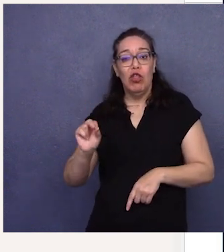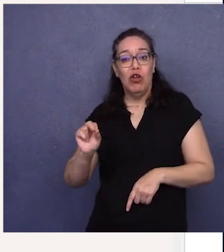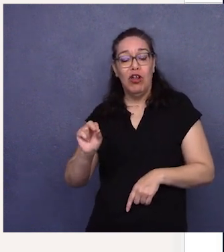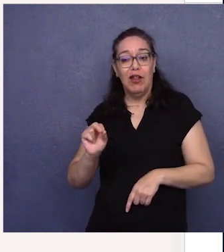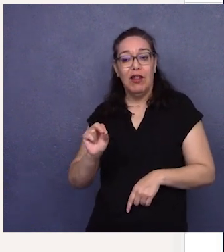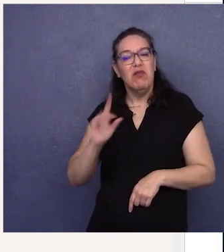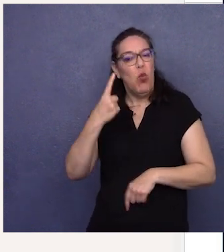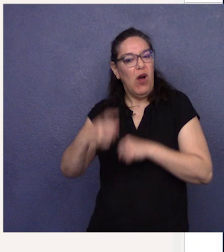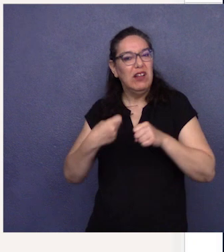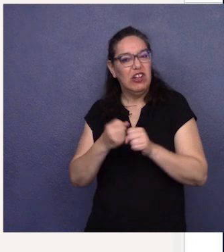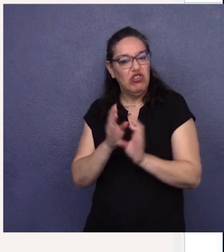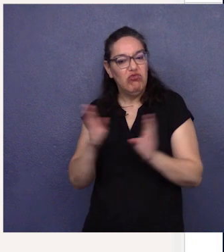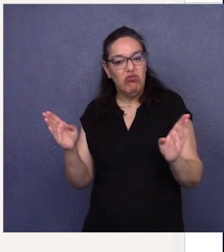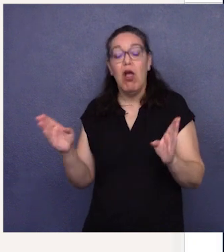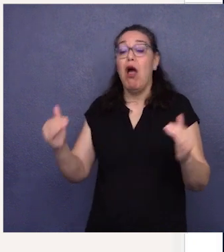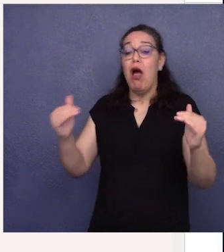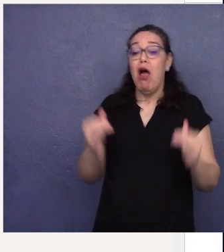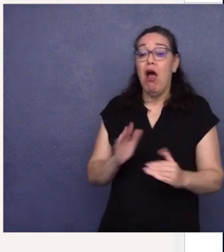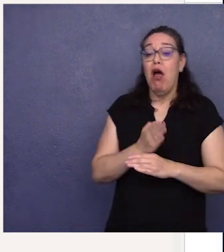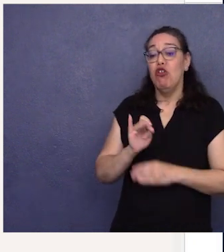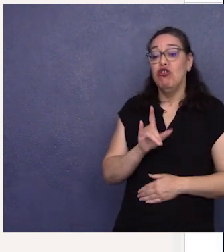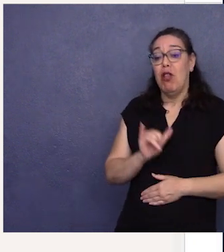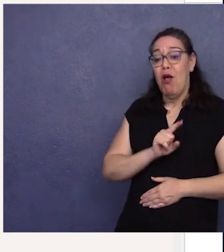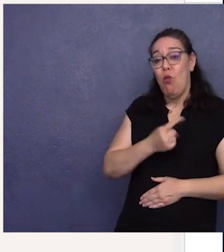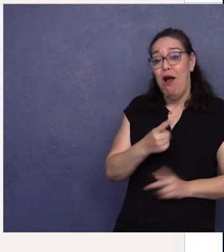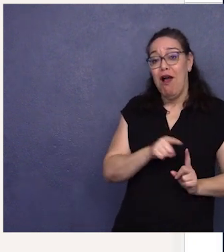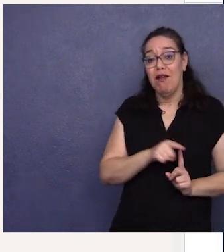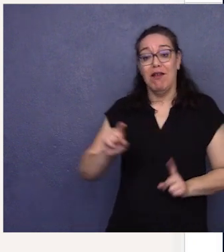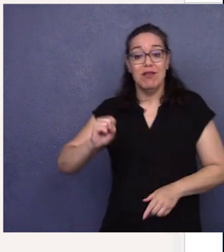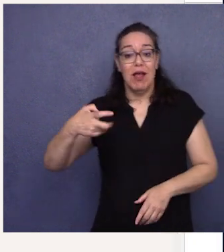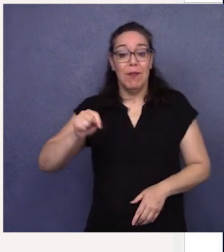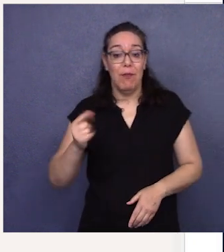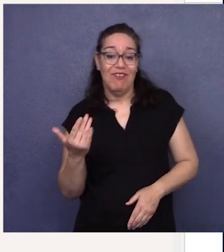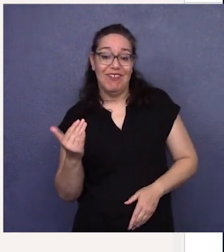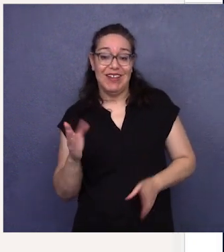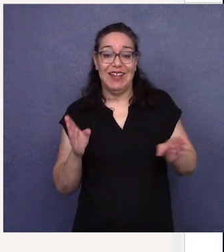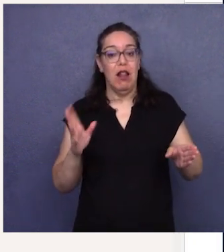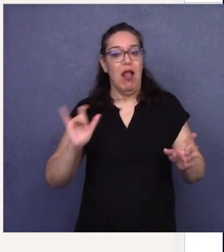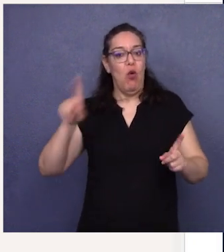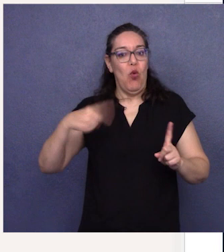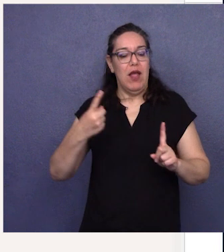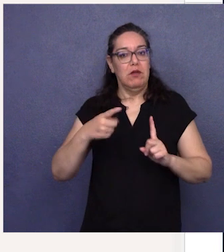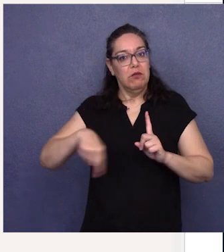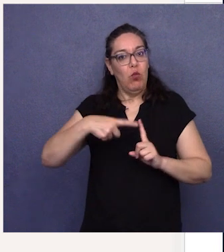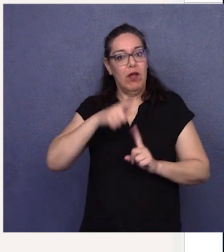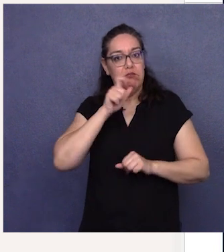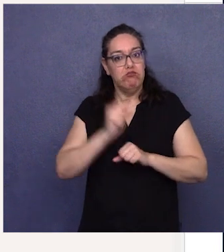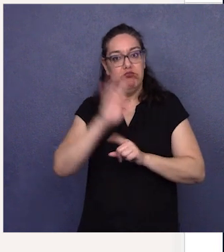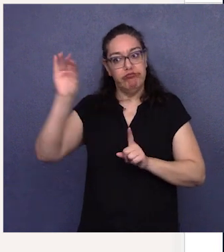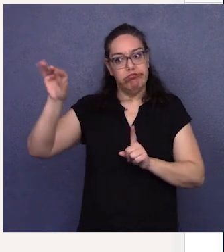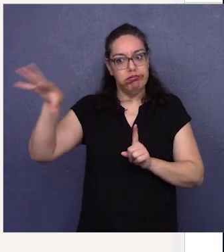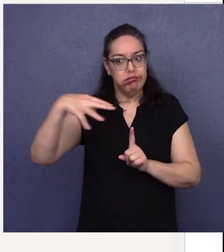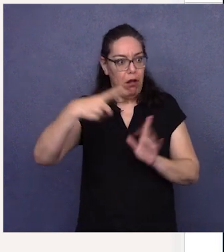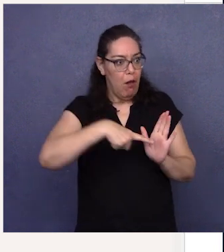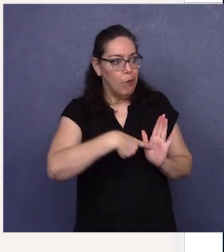And then between July 1 and September 15, we really want to be able to showcase the